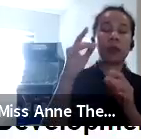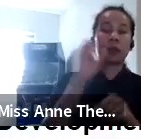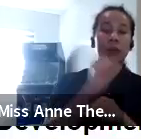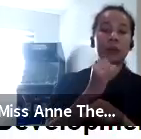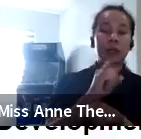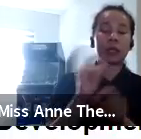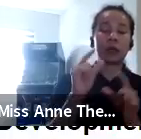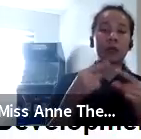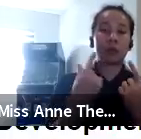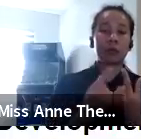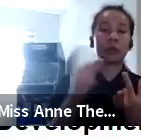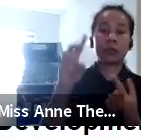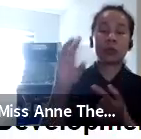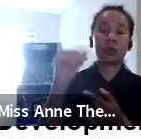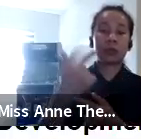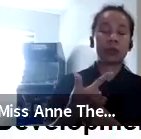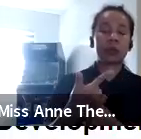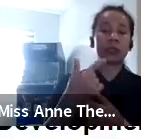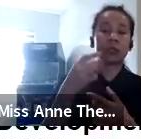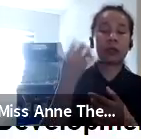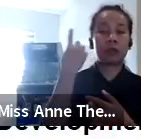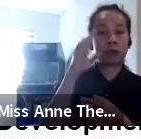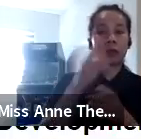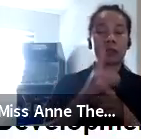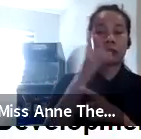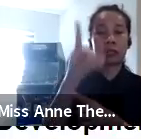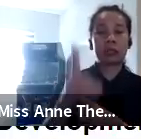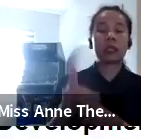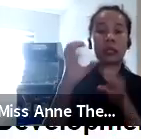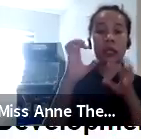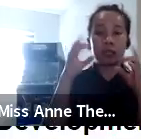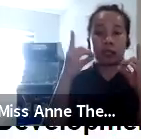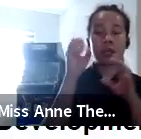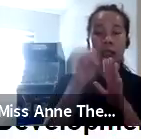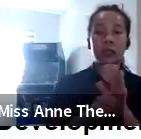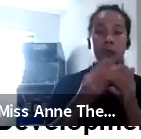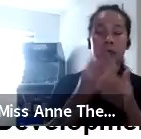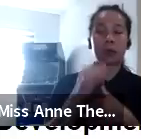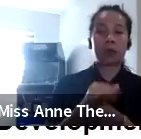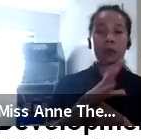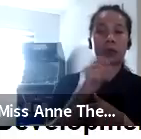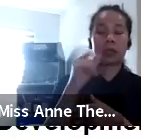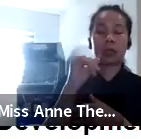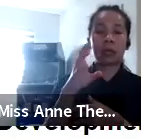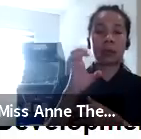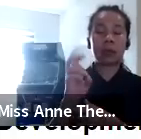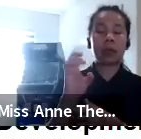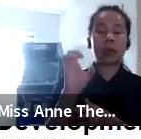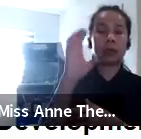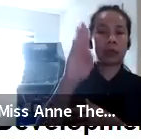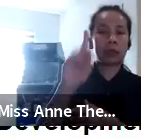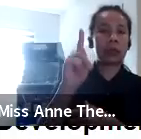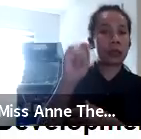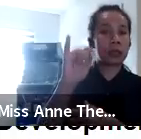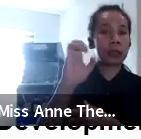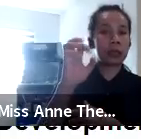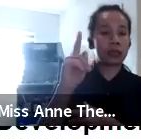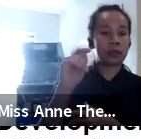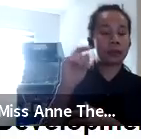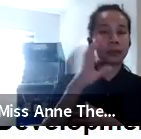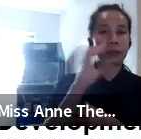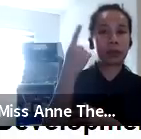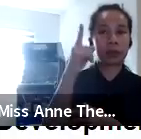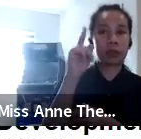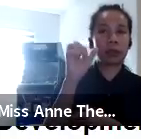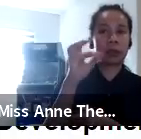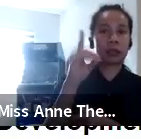UPTRA's registration of distance education programs and the Tibet System Development Office of TESDA. So I was